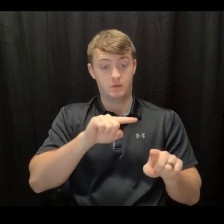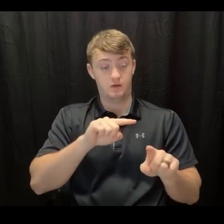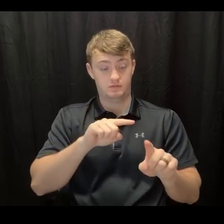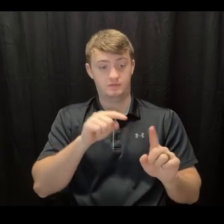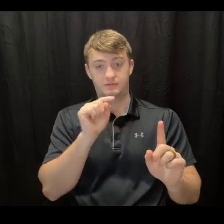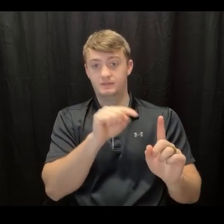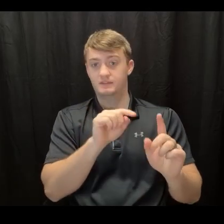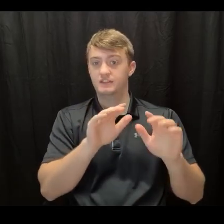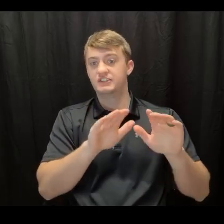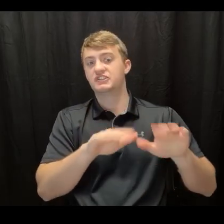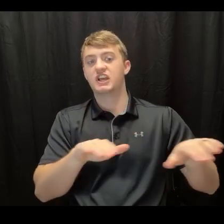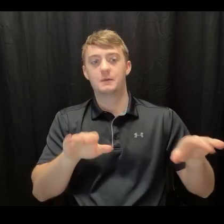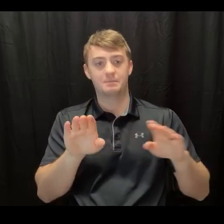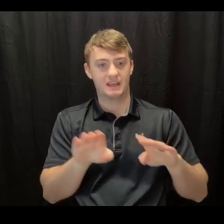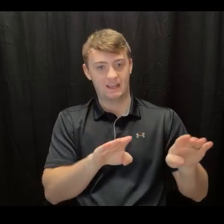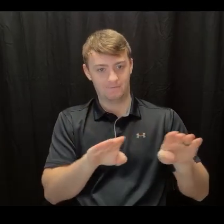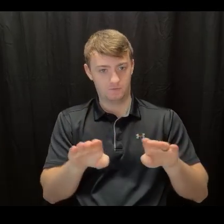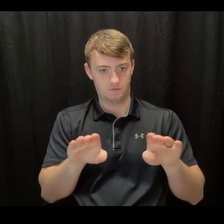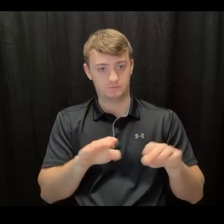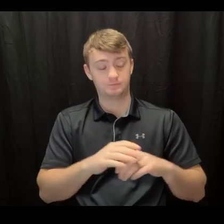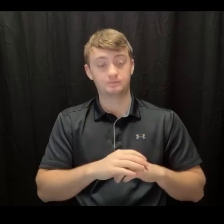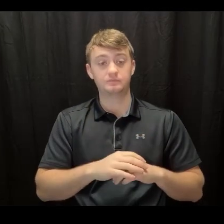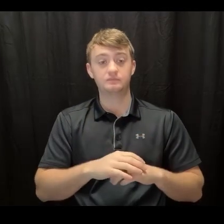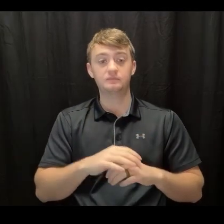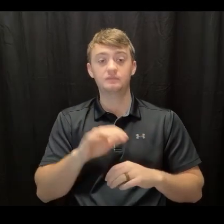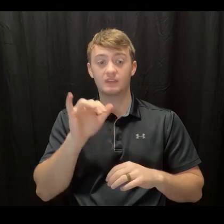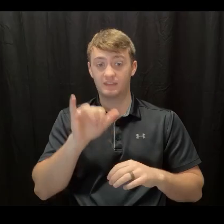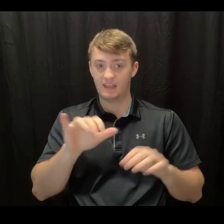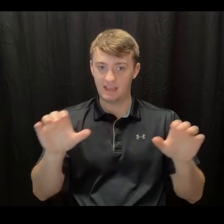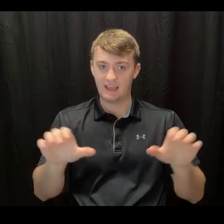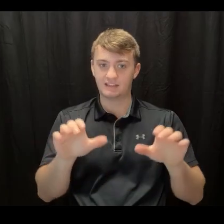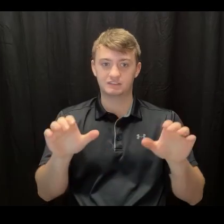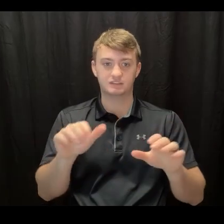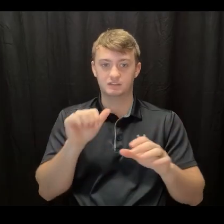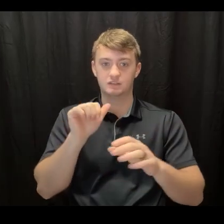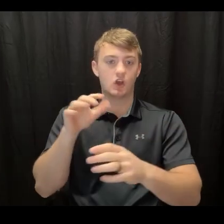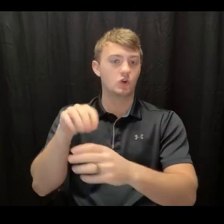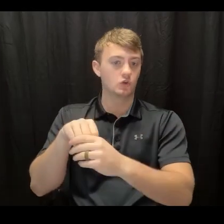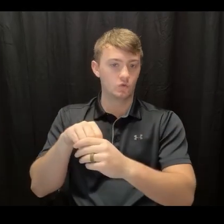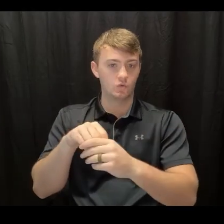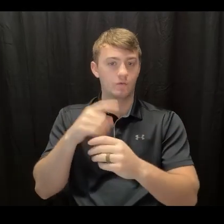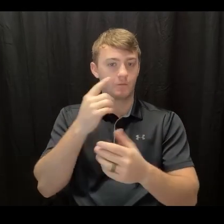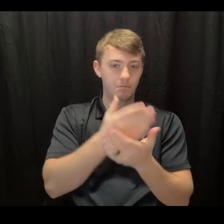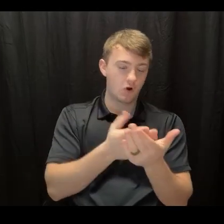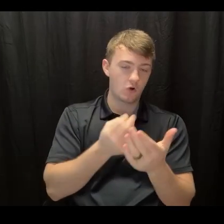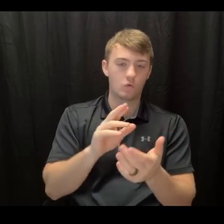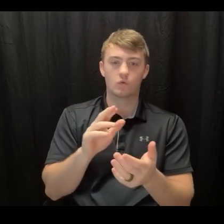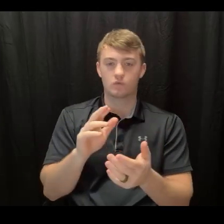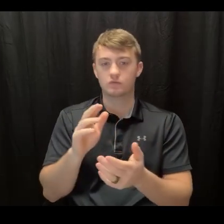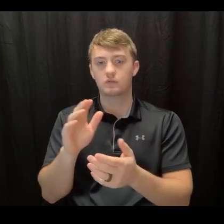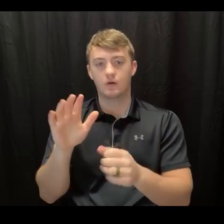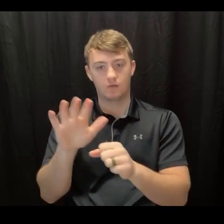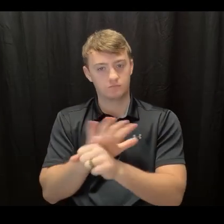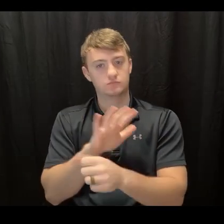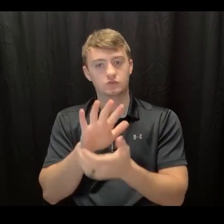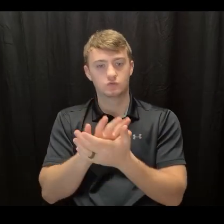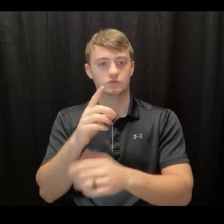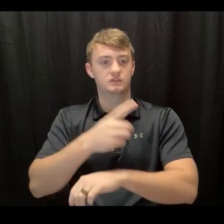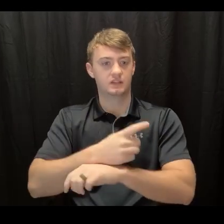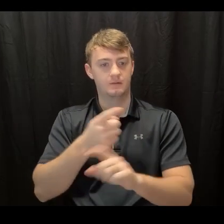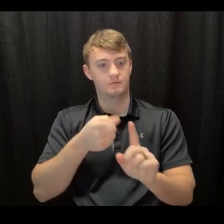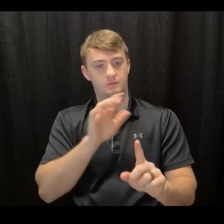response to a child's behavior, and that action excludes the child for part or all of the school day